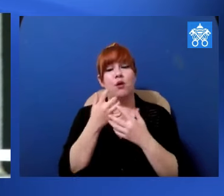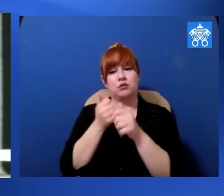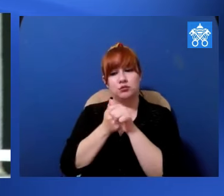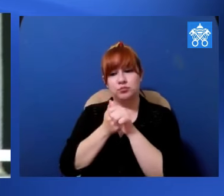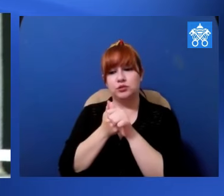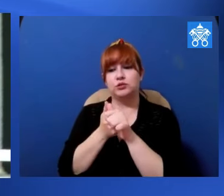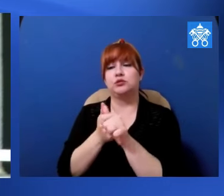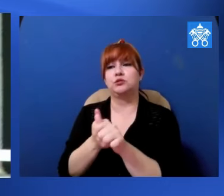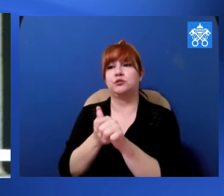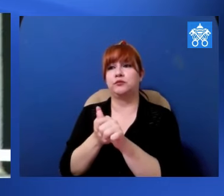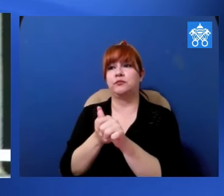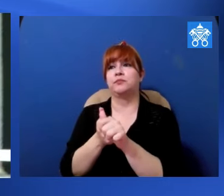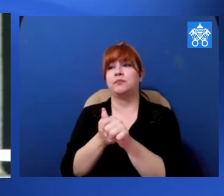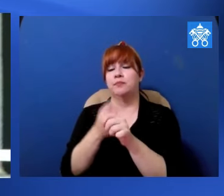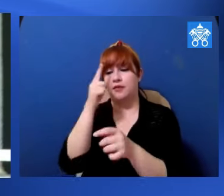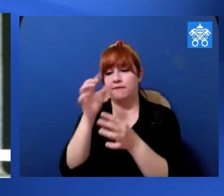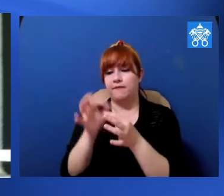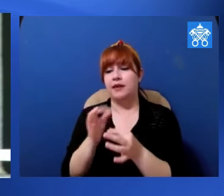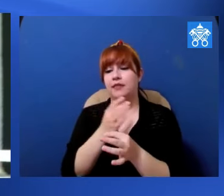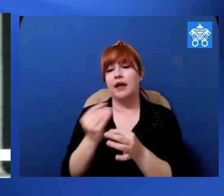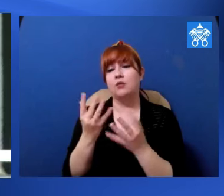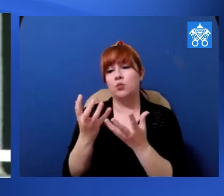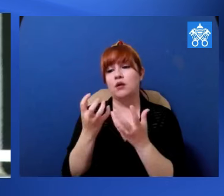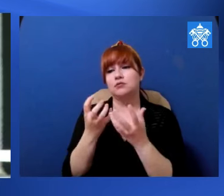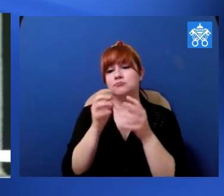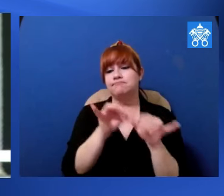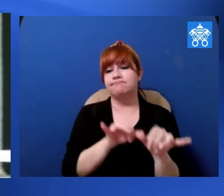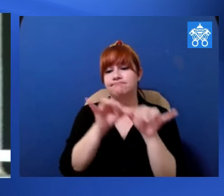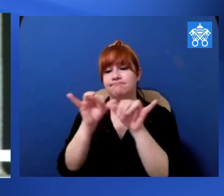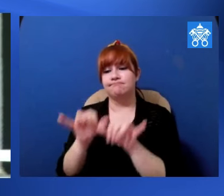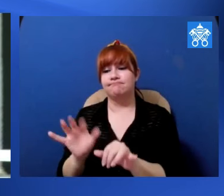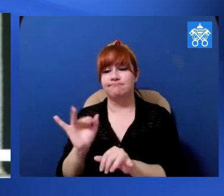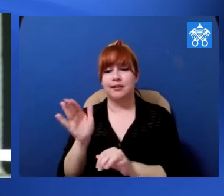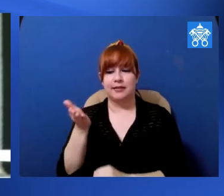desire to pursue the path of faith and imitate his life,